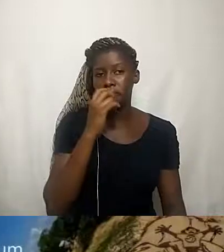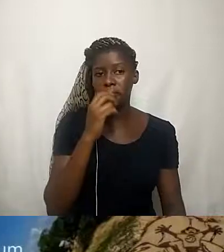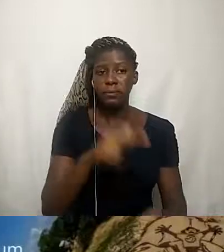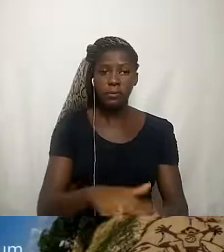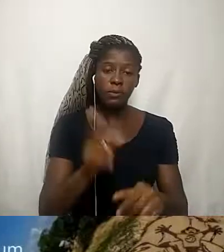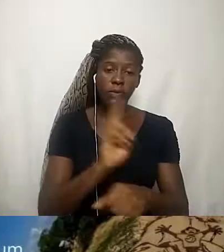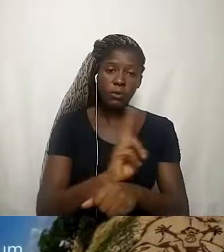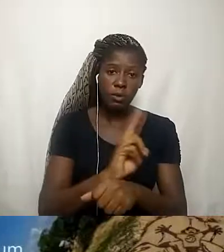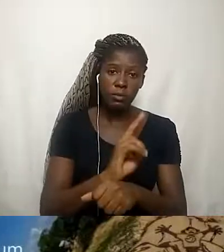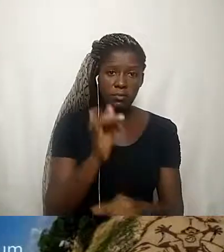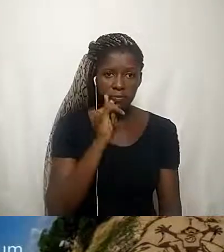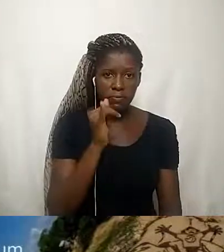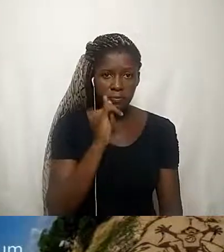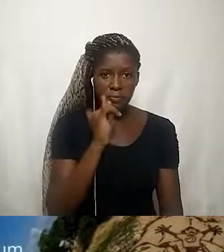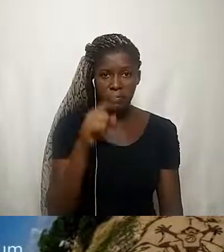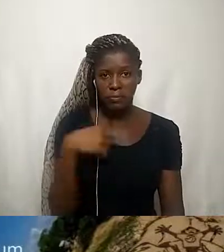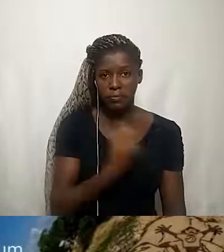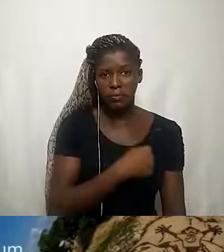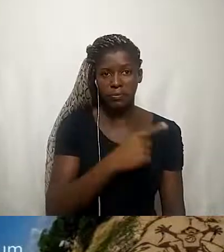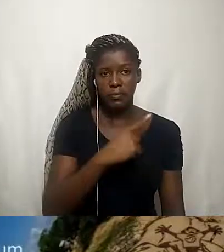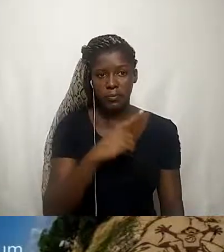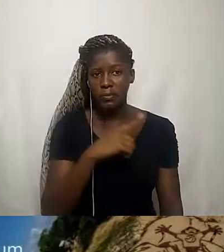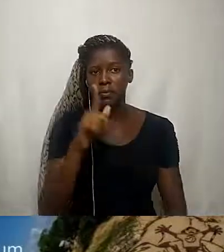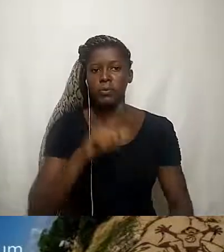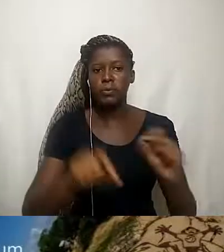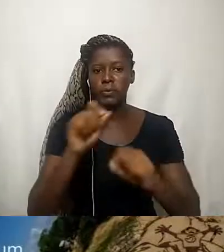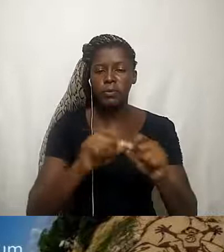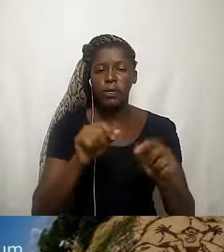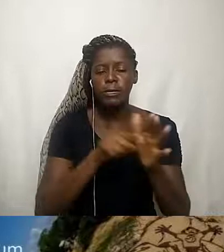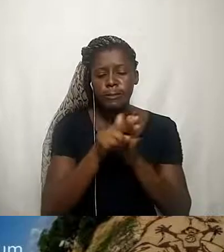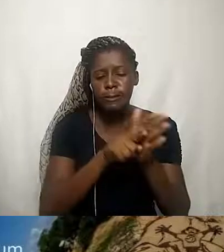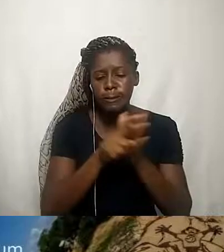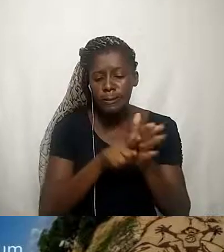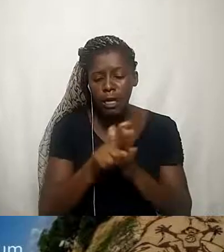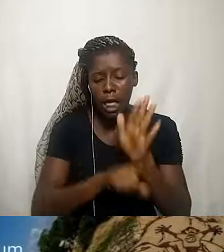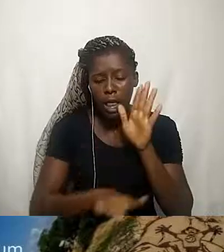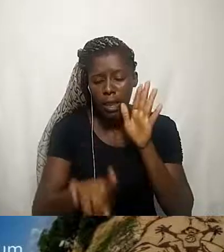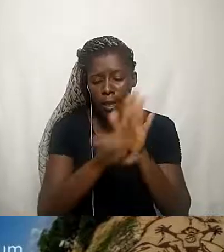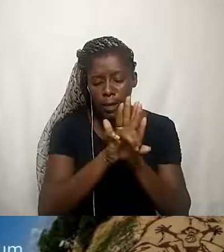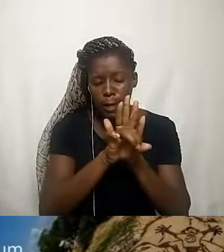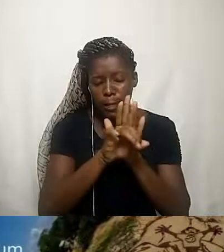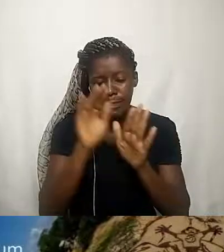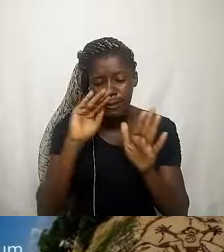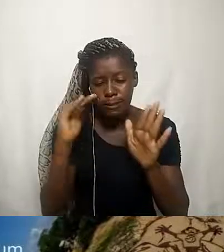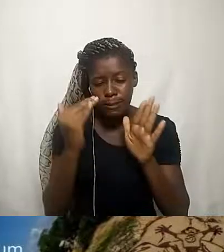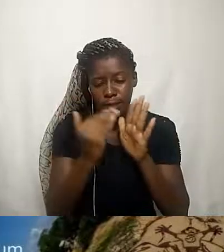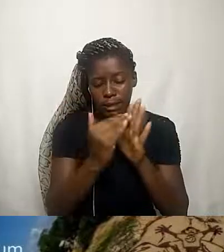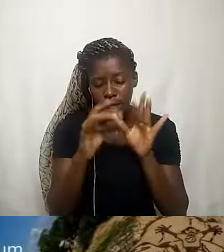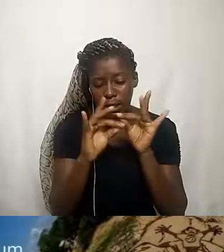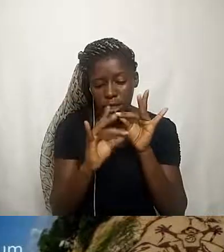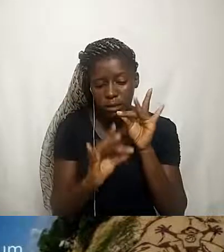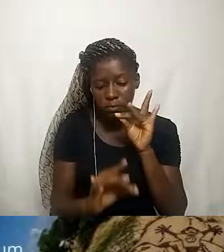effective. In conservation, we look for specific legislation to guarantee the